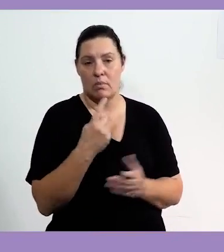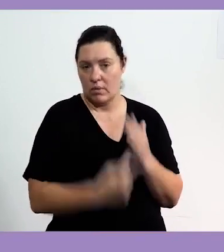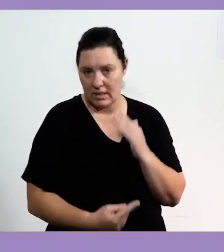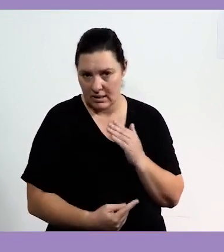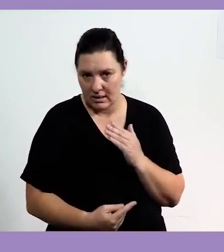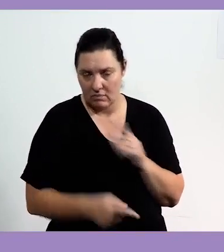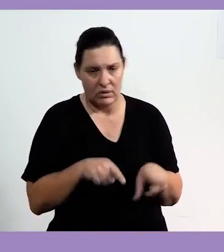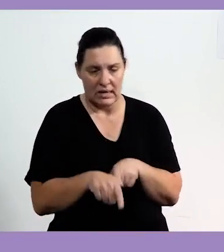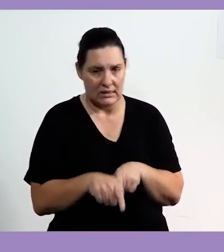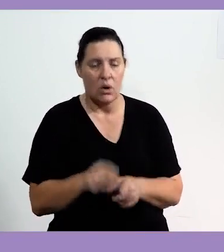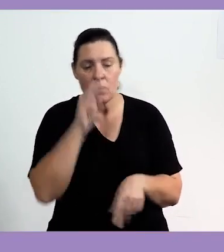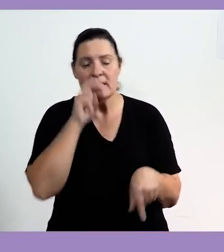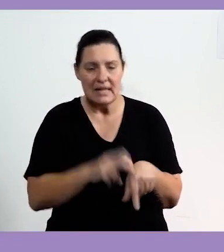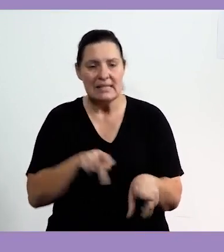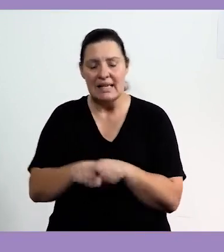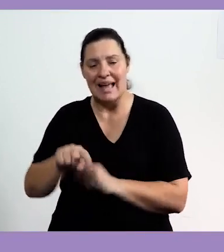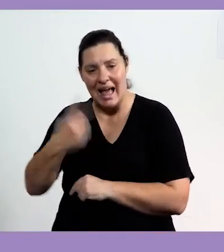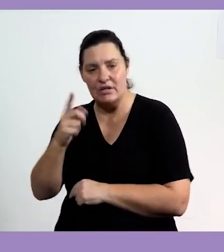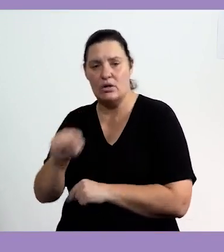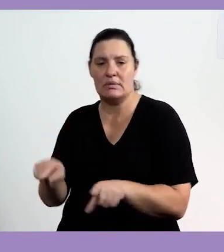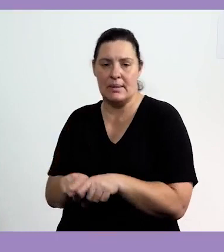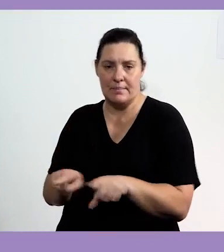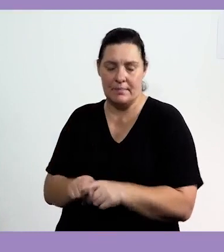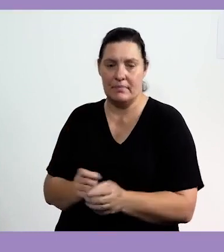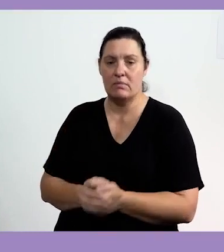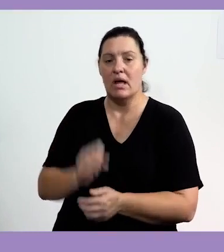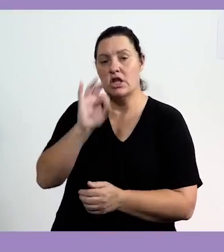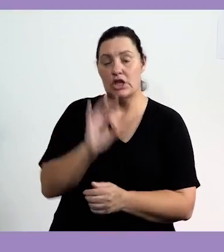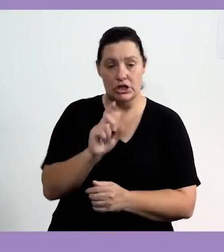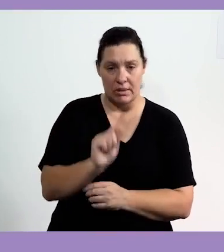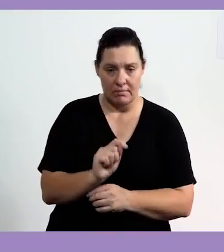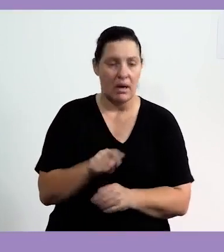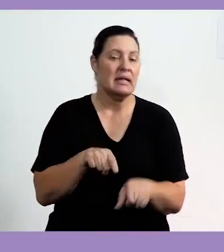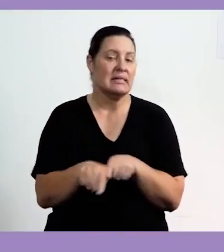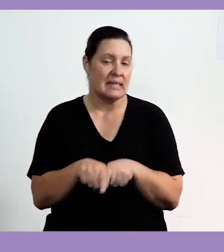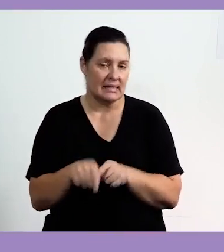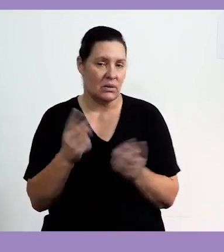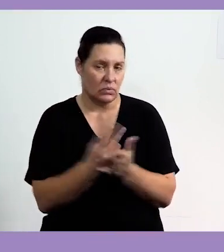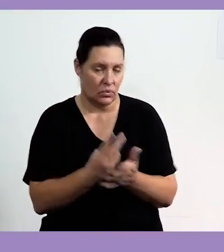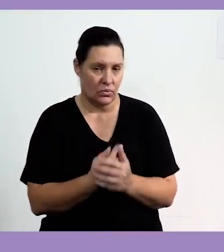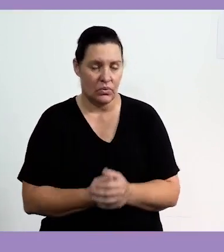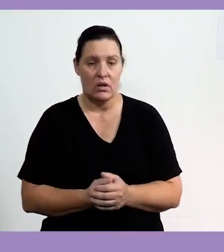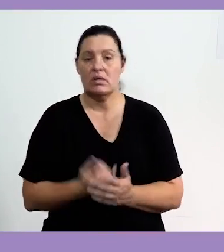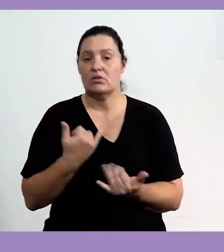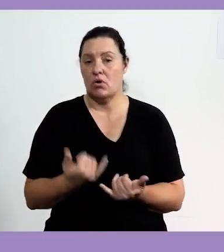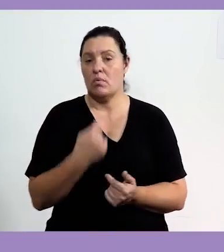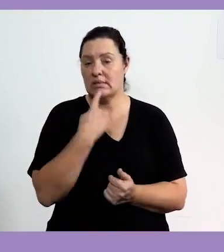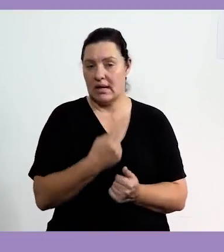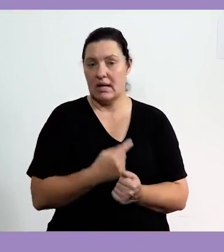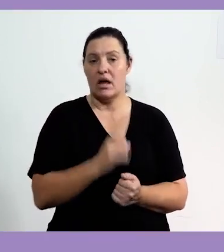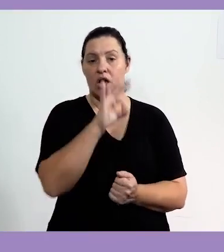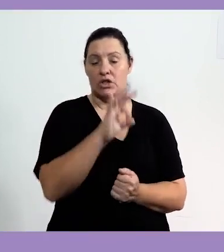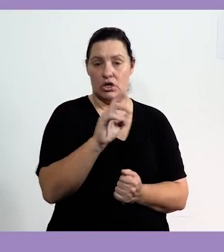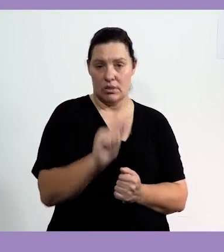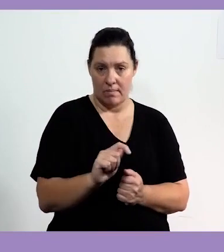one term that you've tested with. You need to test with another one. So let's take the third one and test with that one. So